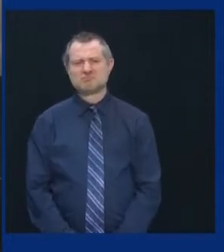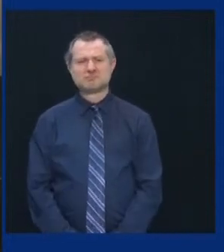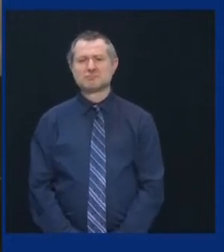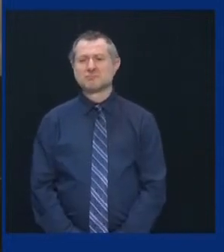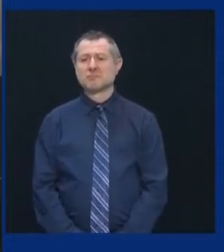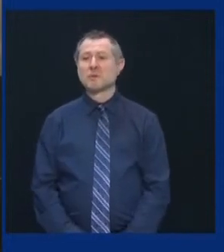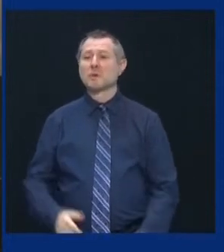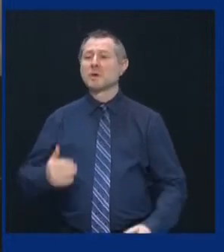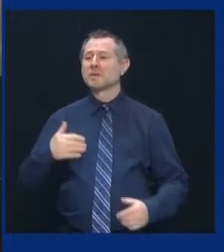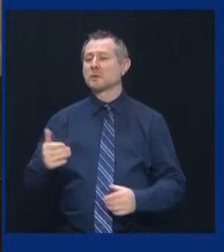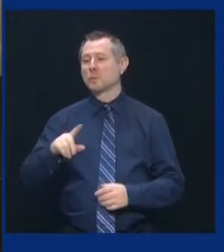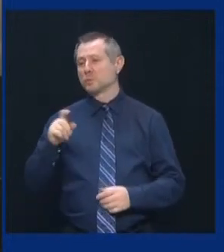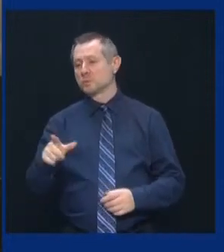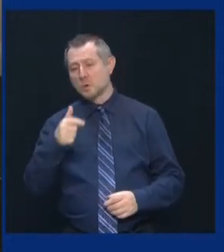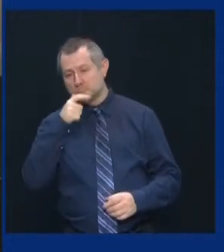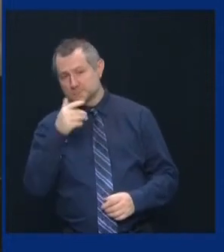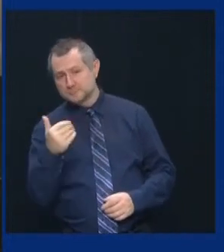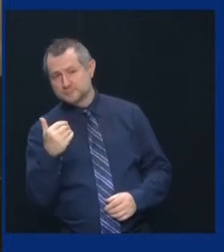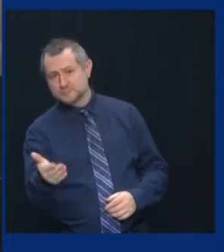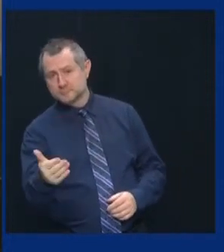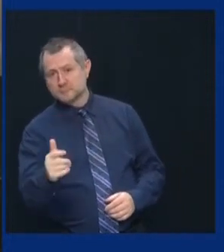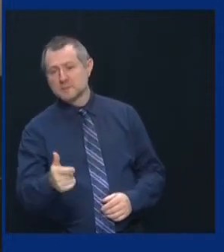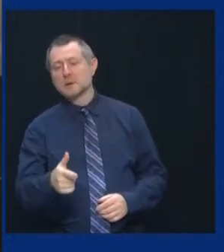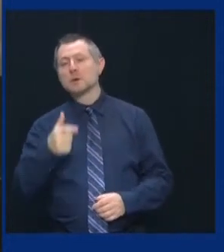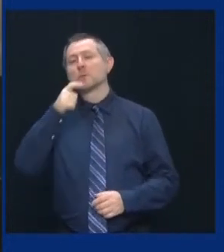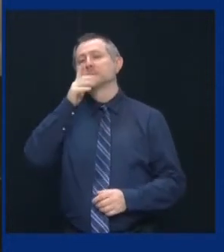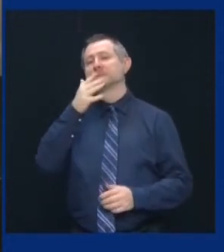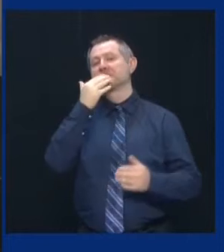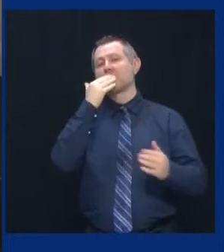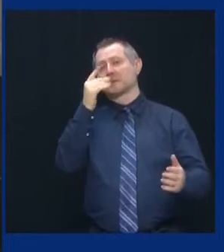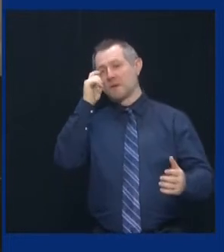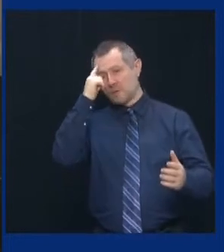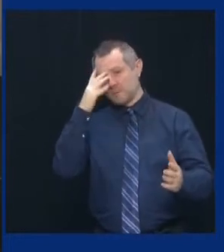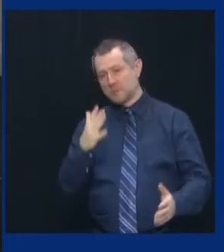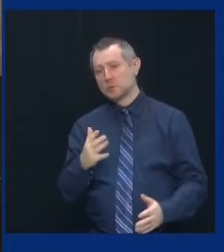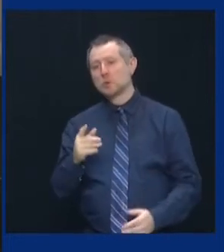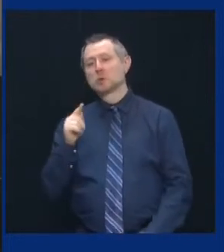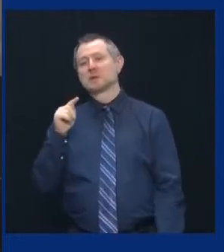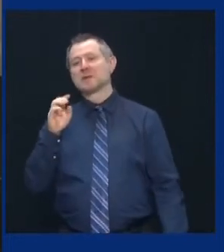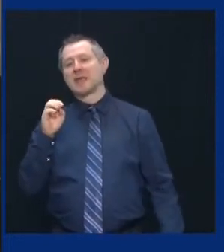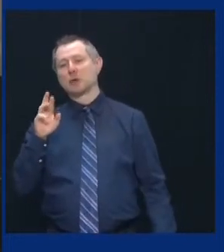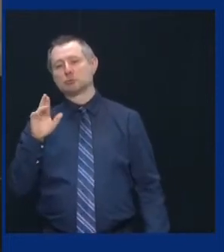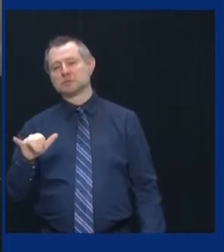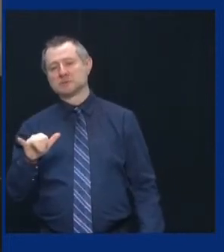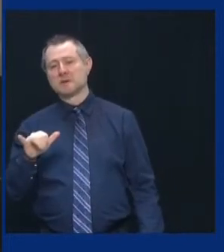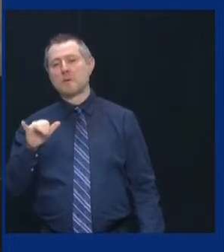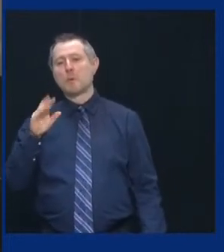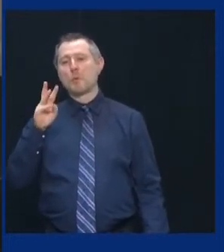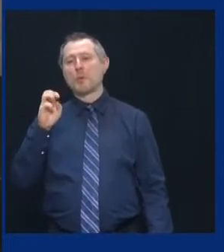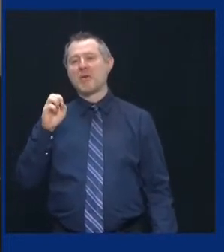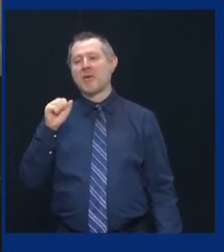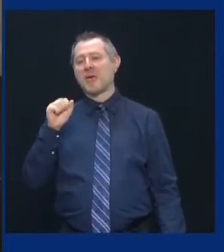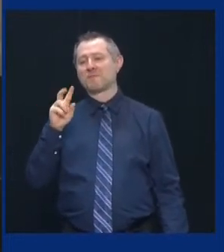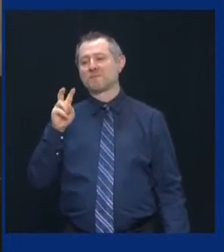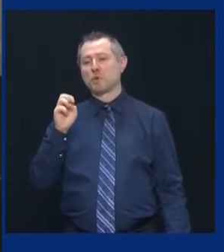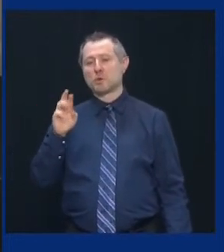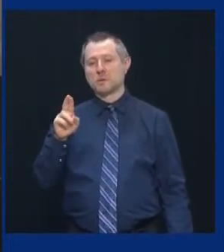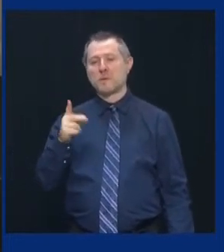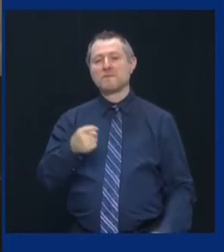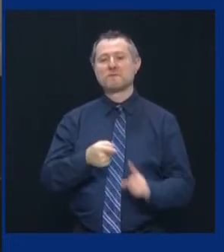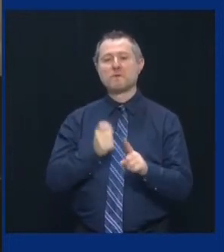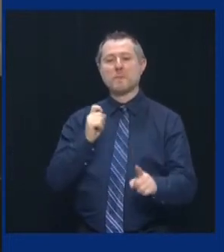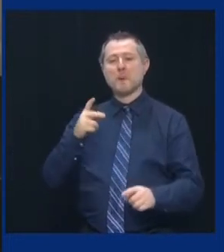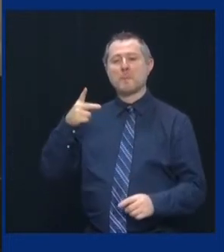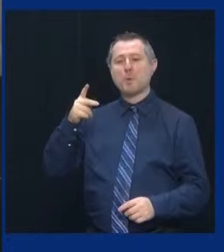Next question, operator. Thank you, Governor. You now have Terry Weaver of the Post-Standard. Terry, your line is now open.